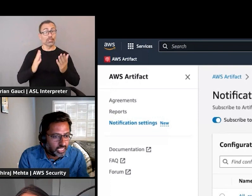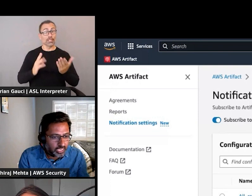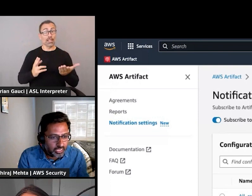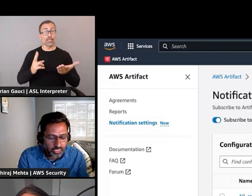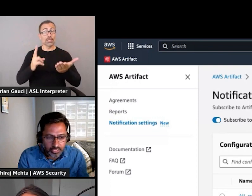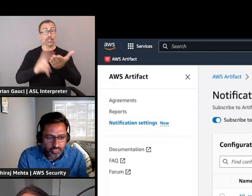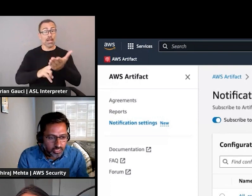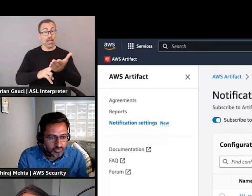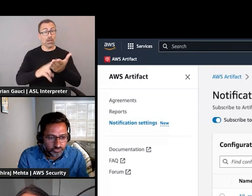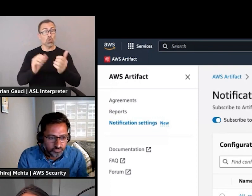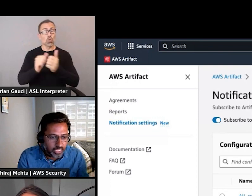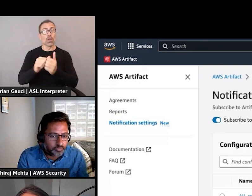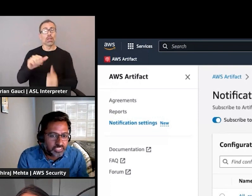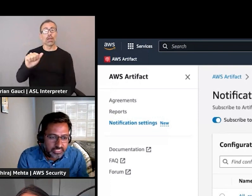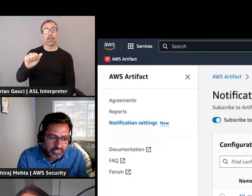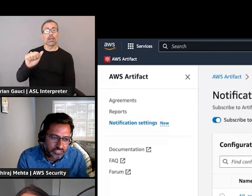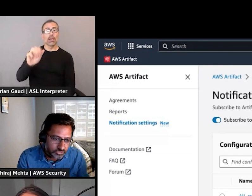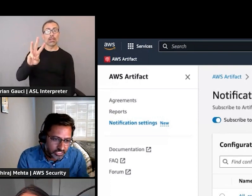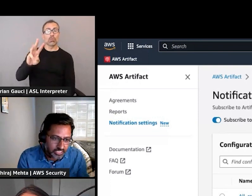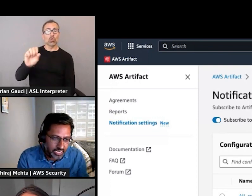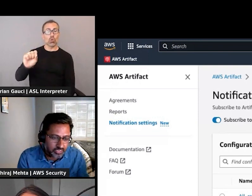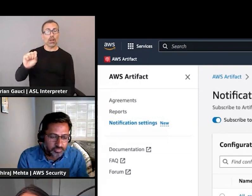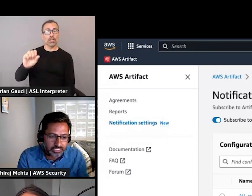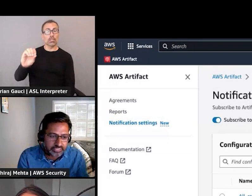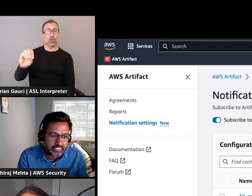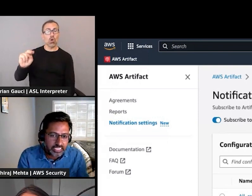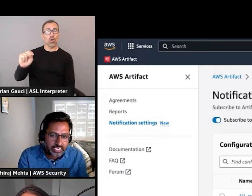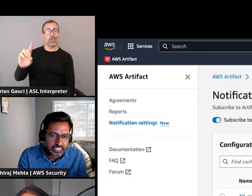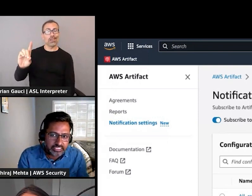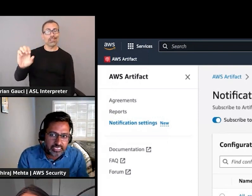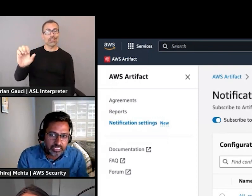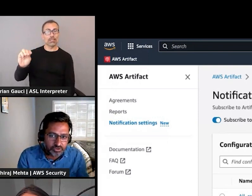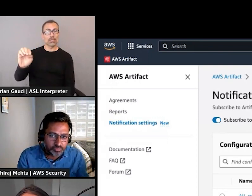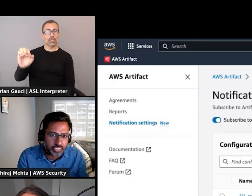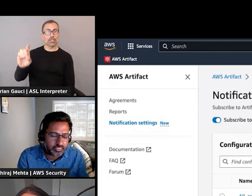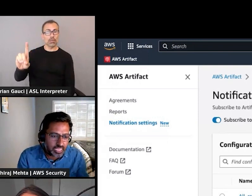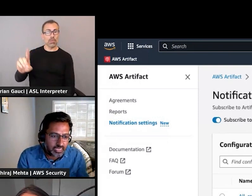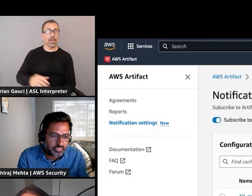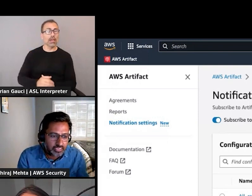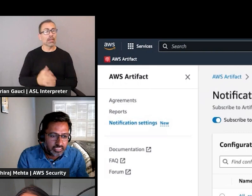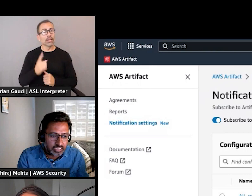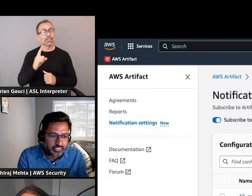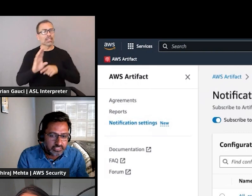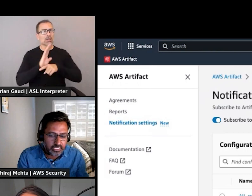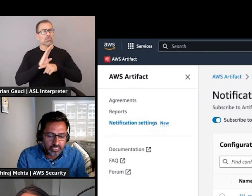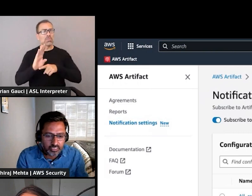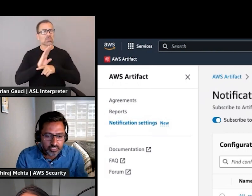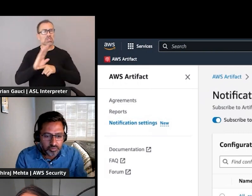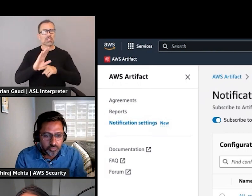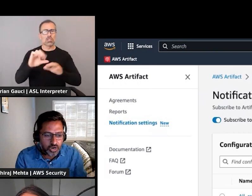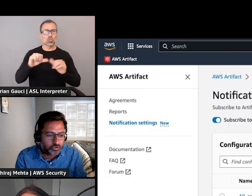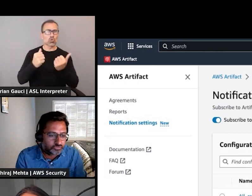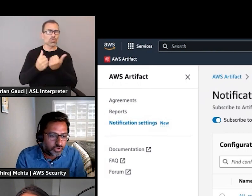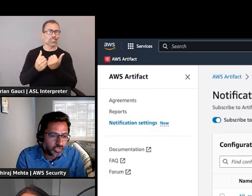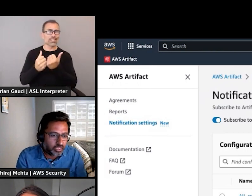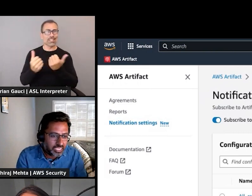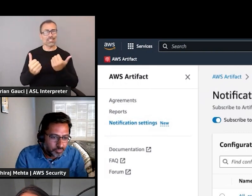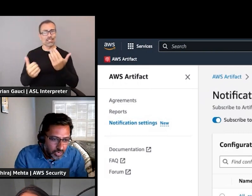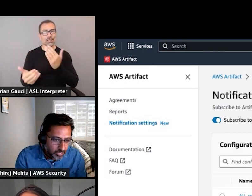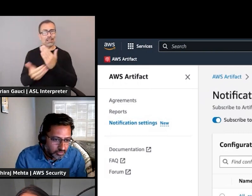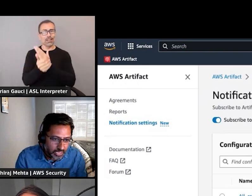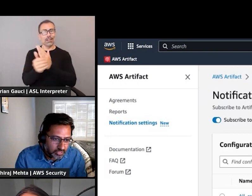So, like business associated addendum, it's an agreement that is part